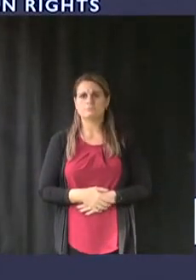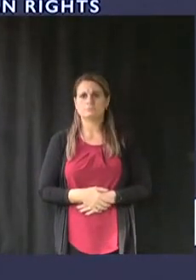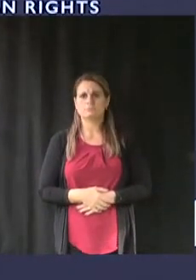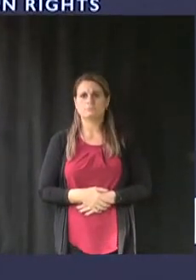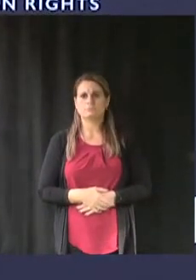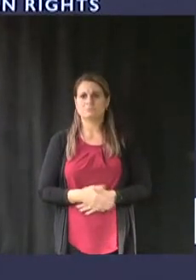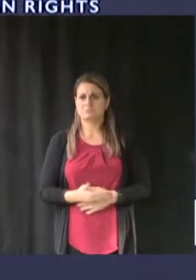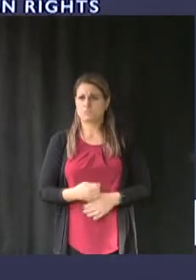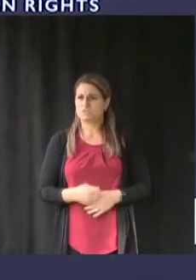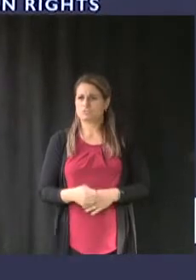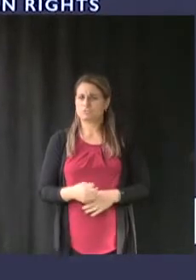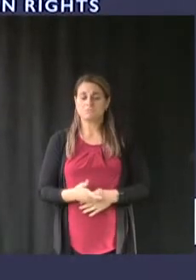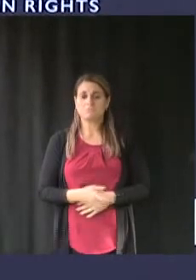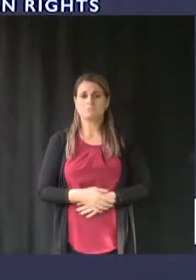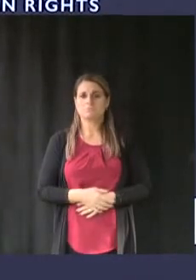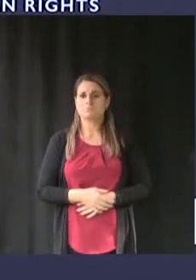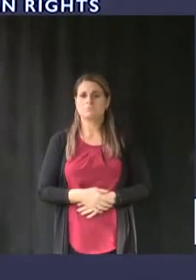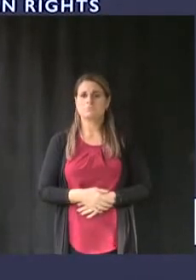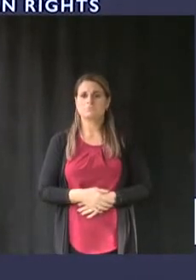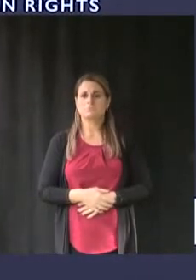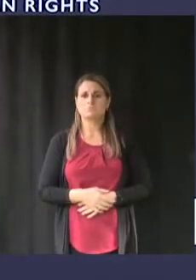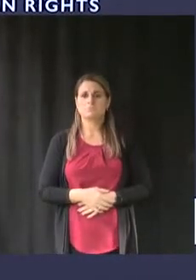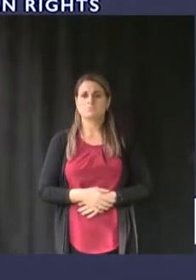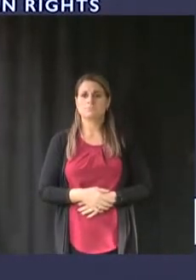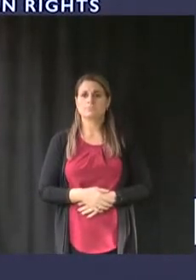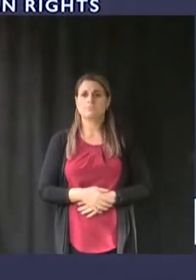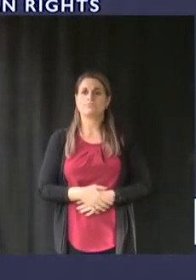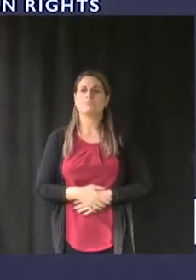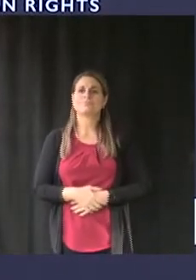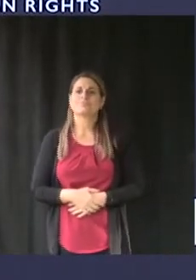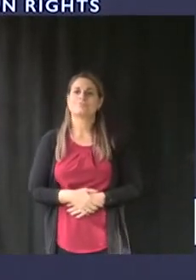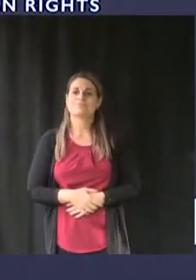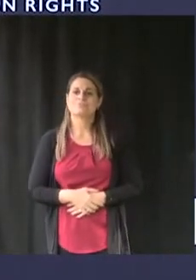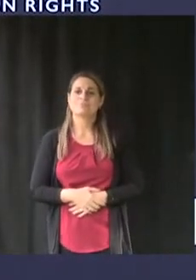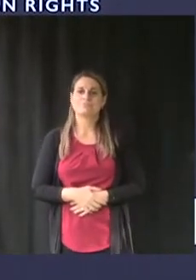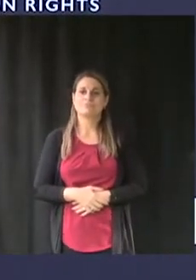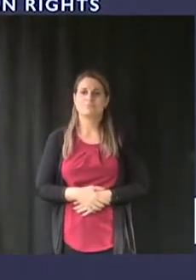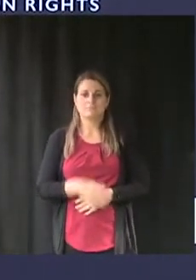Ladies and gentlemen, please welcome Representative Joe Courtney.